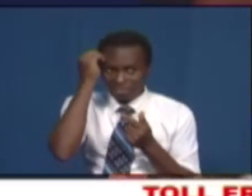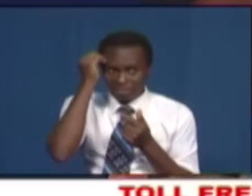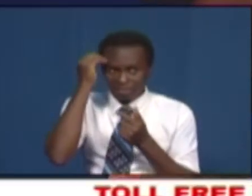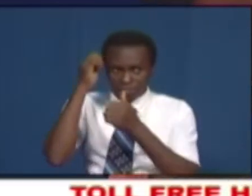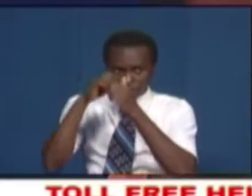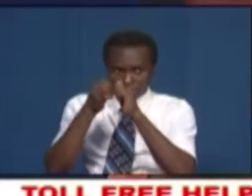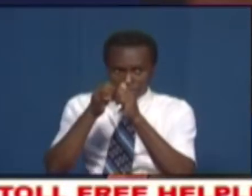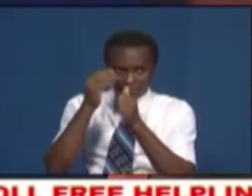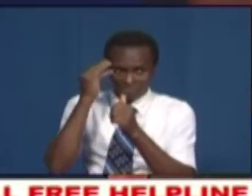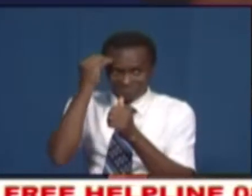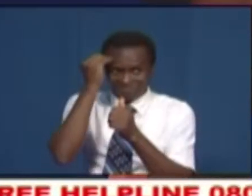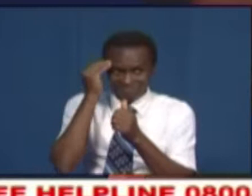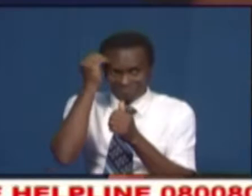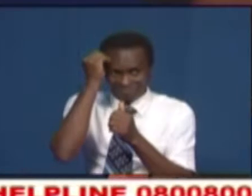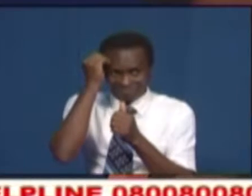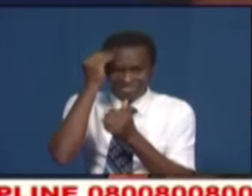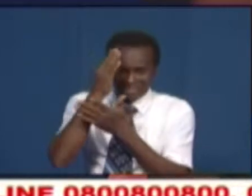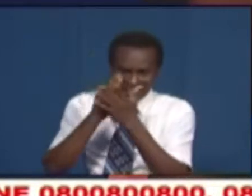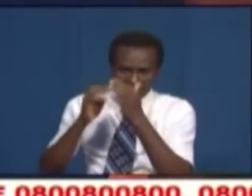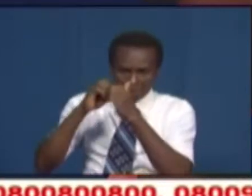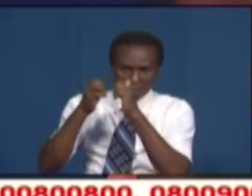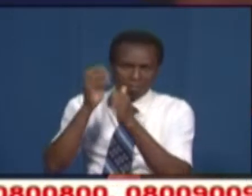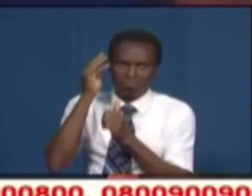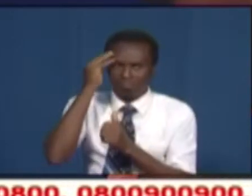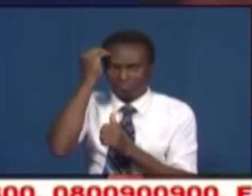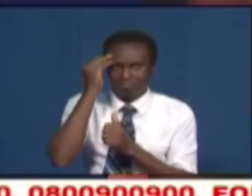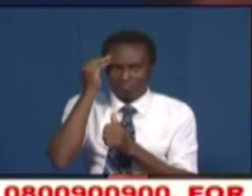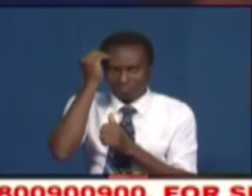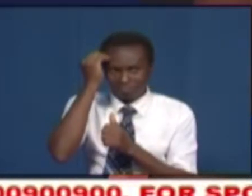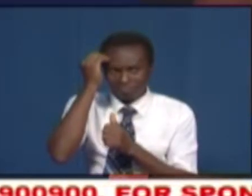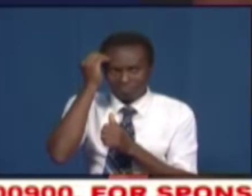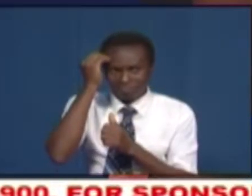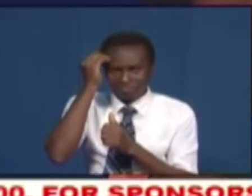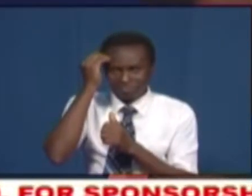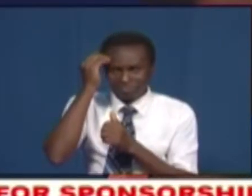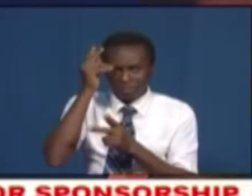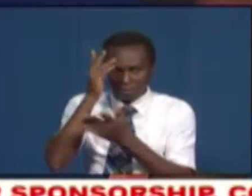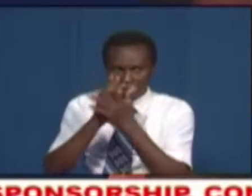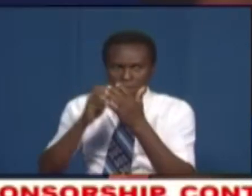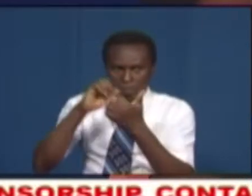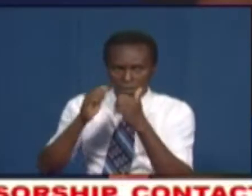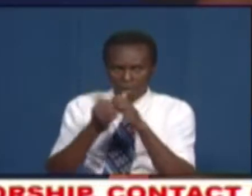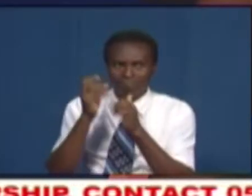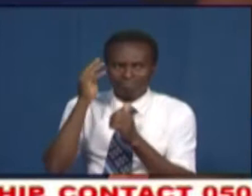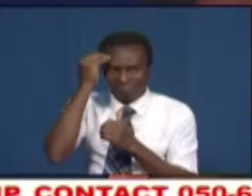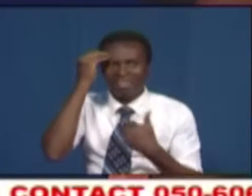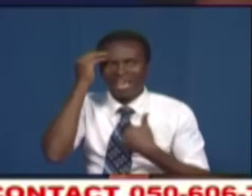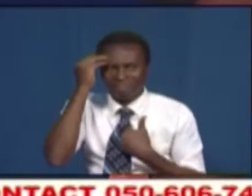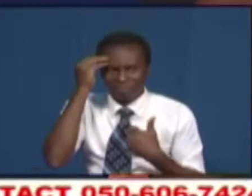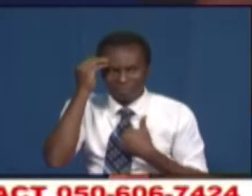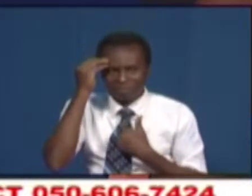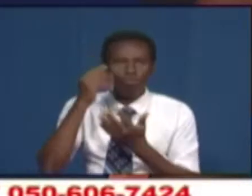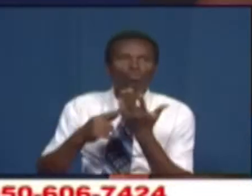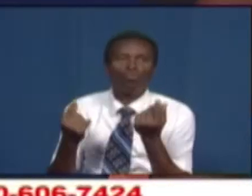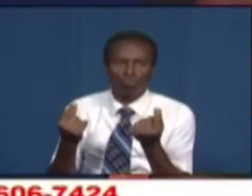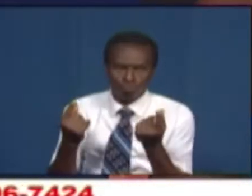people, stuff that worry you. And so we have to do a lot about creating that opportunity for adolescents to be able